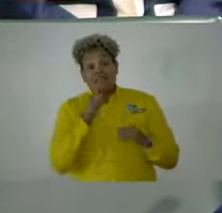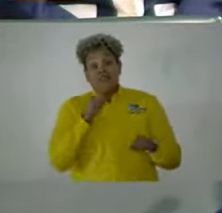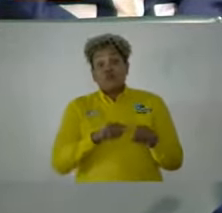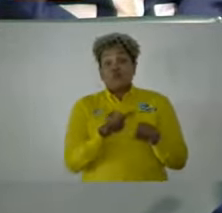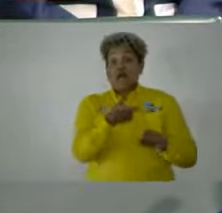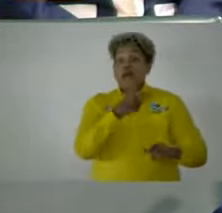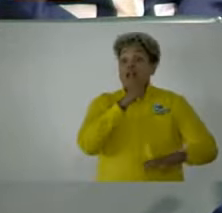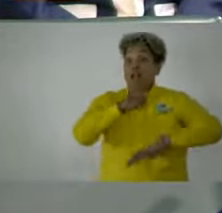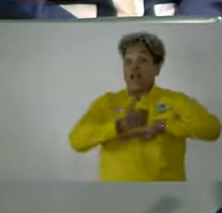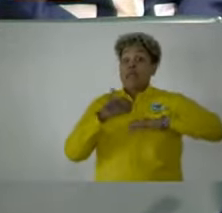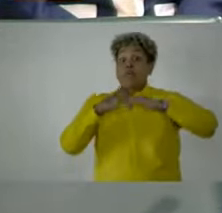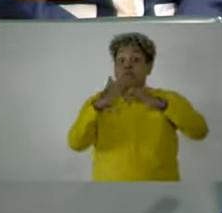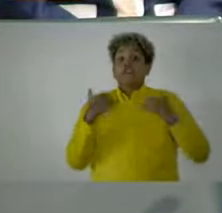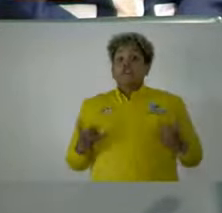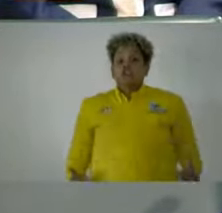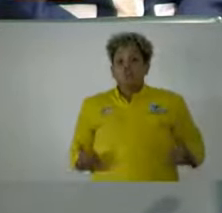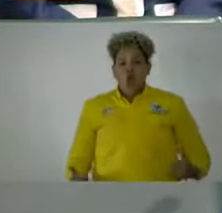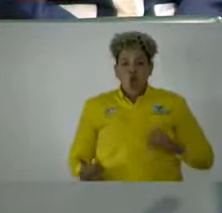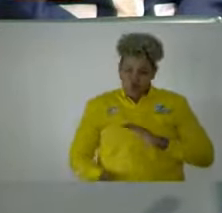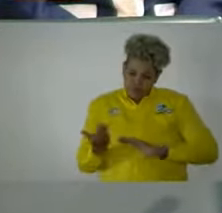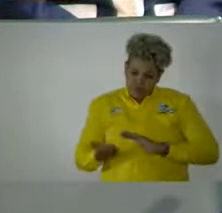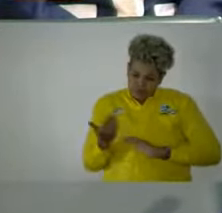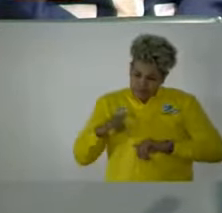start the implementation right away.